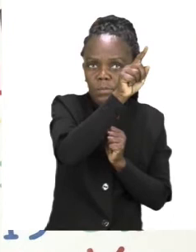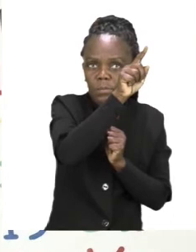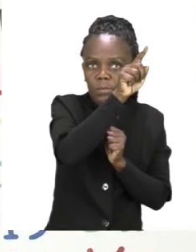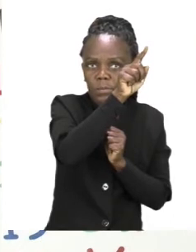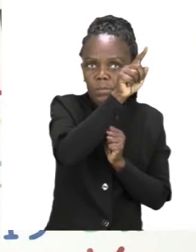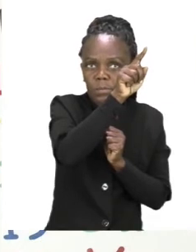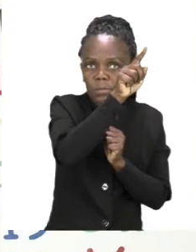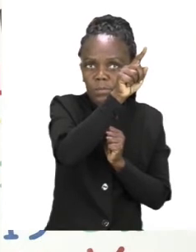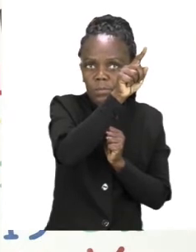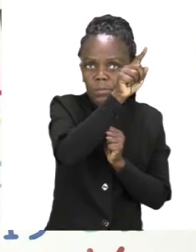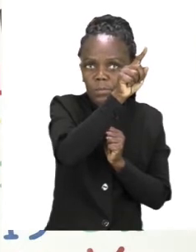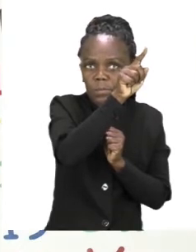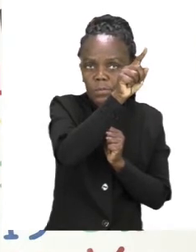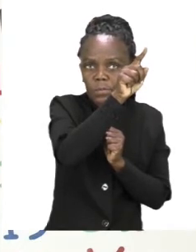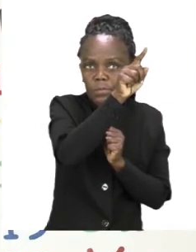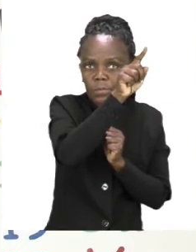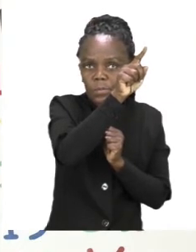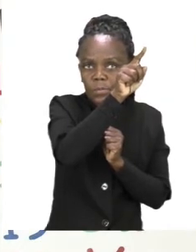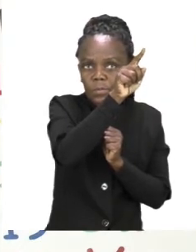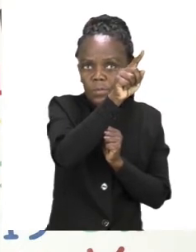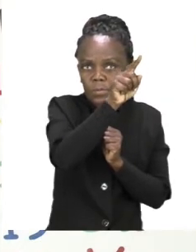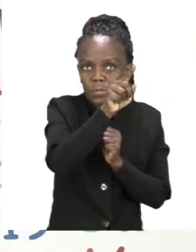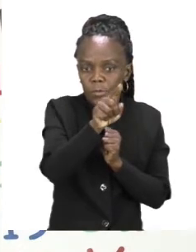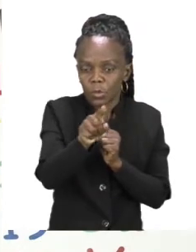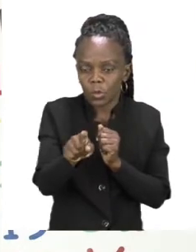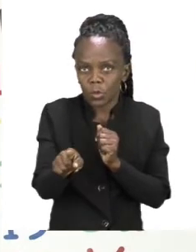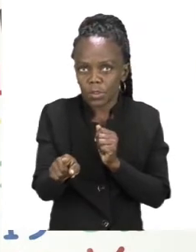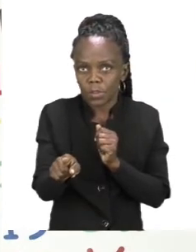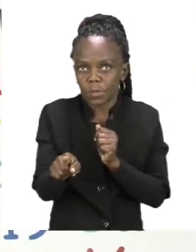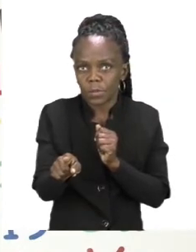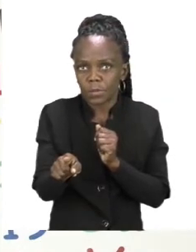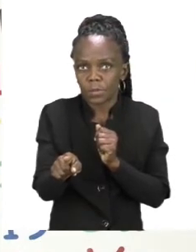go to where we started and we say across.